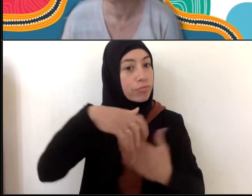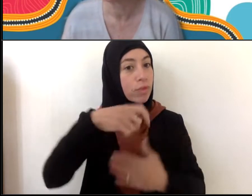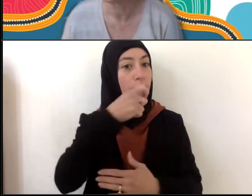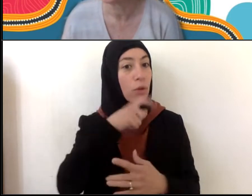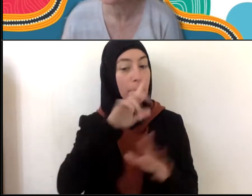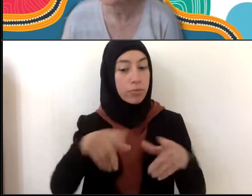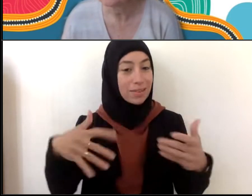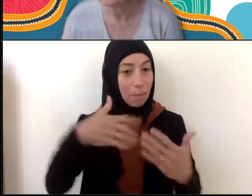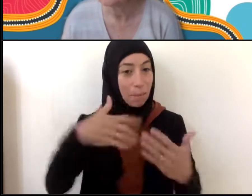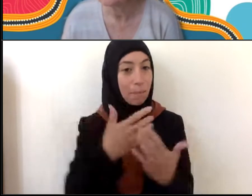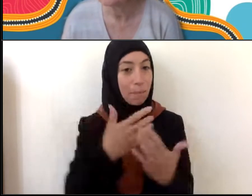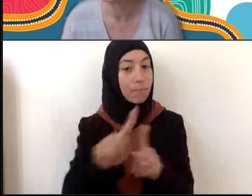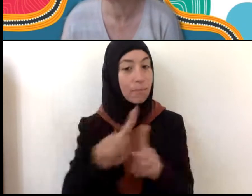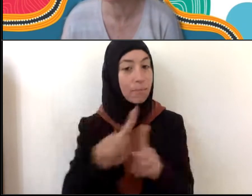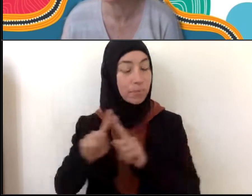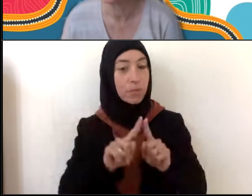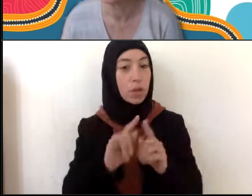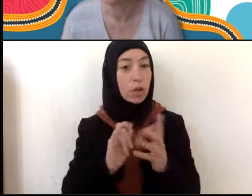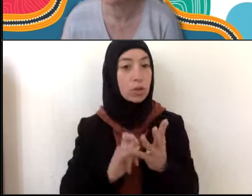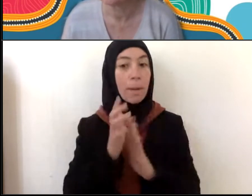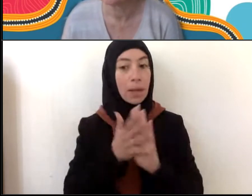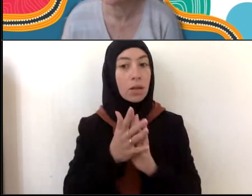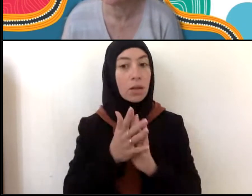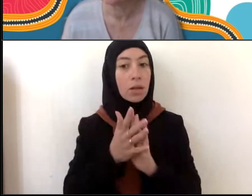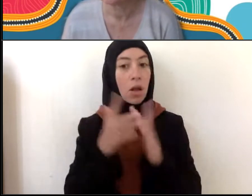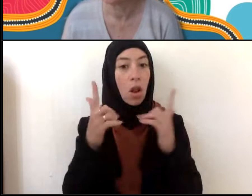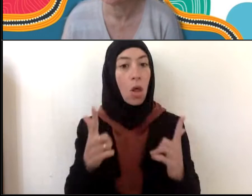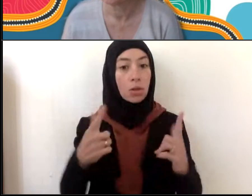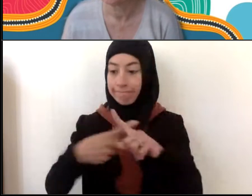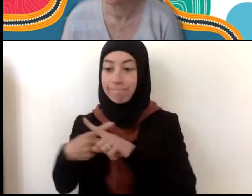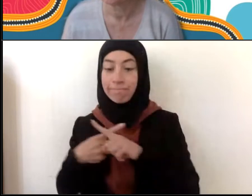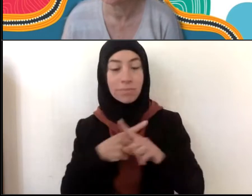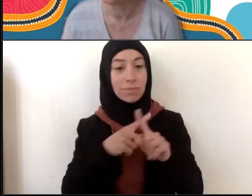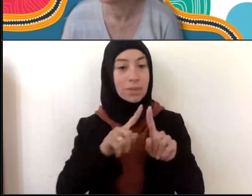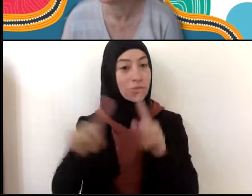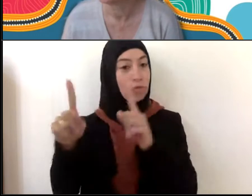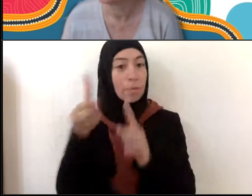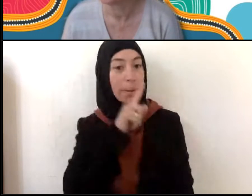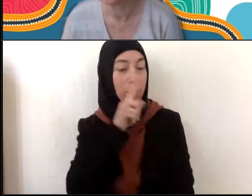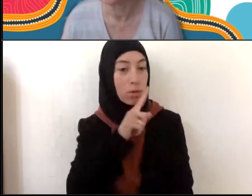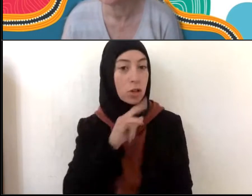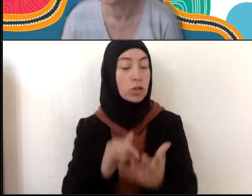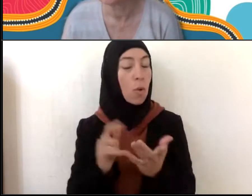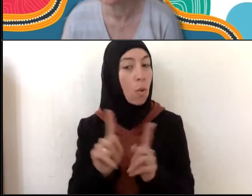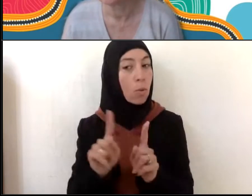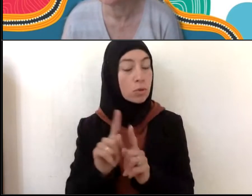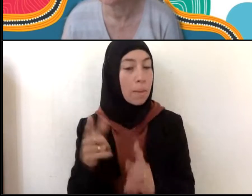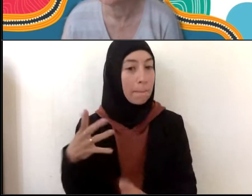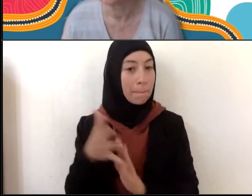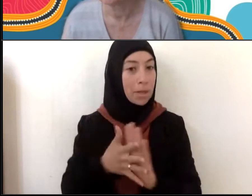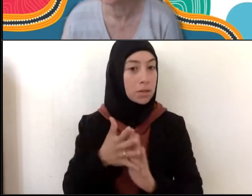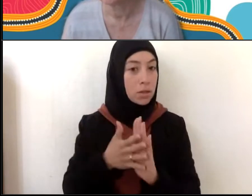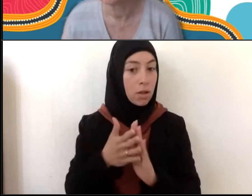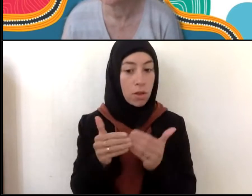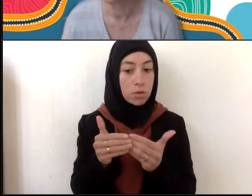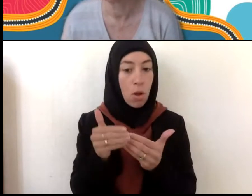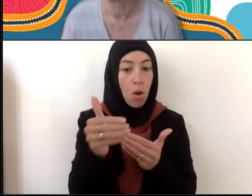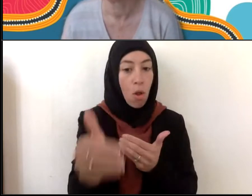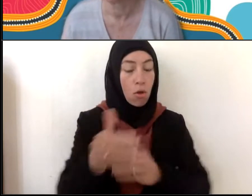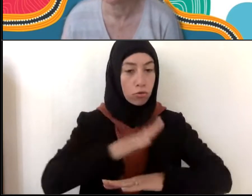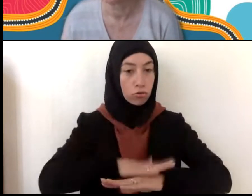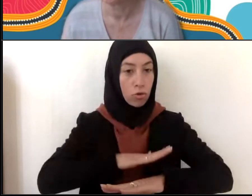lot of interfaces with different types of people, and it also means that there's long time frames